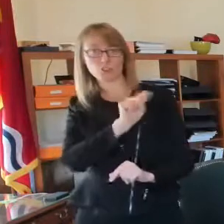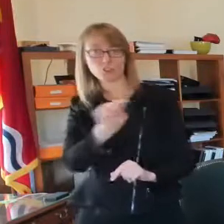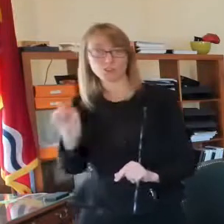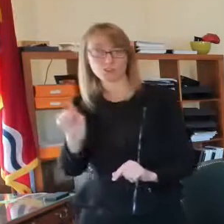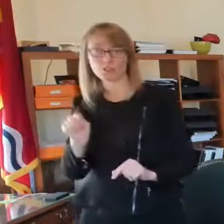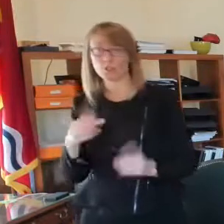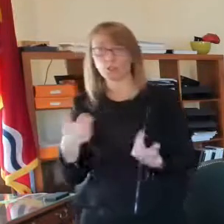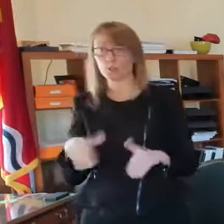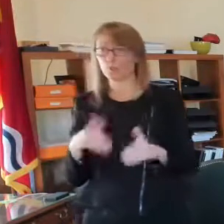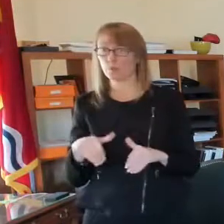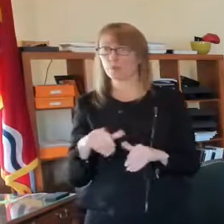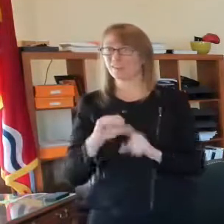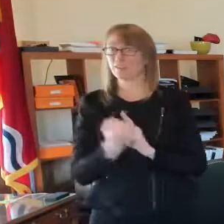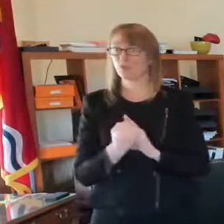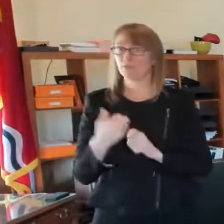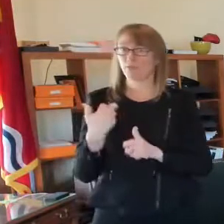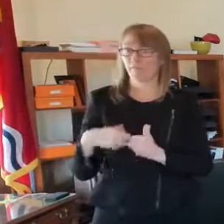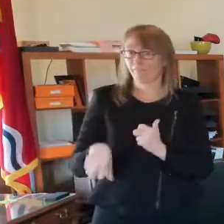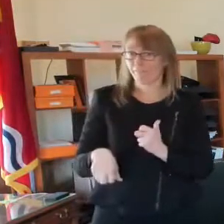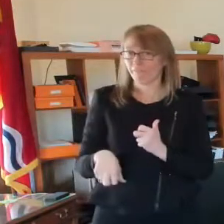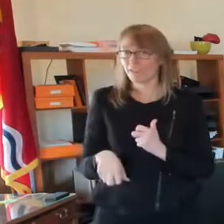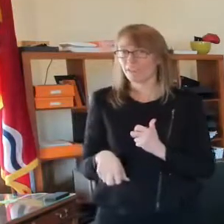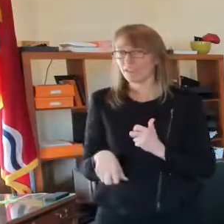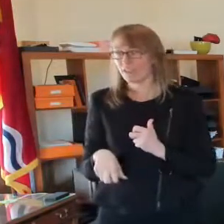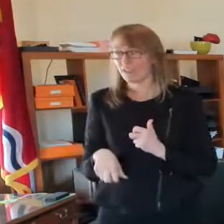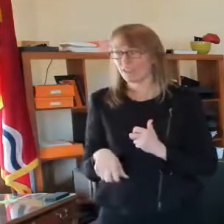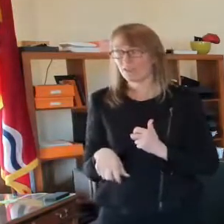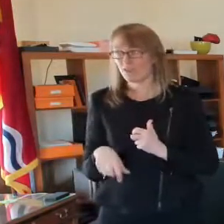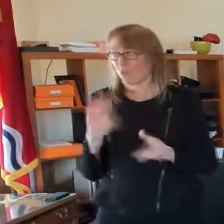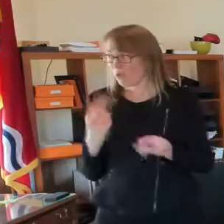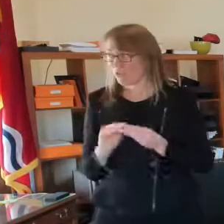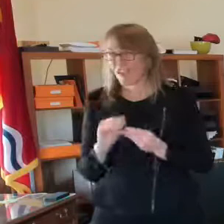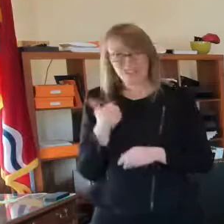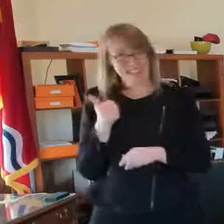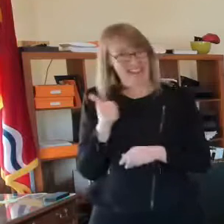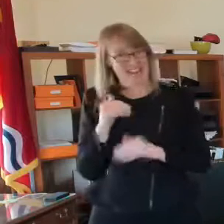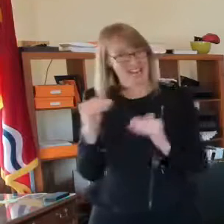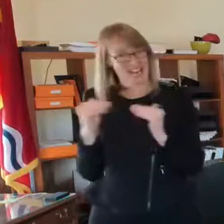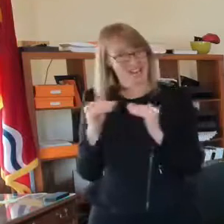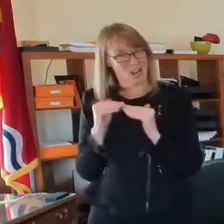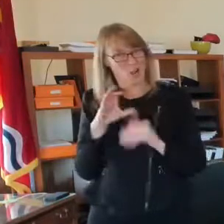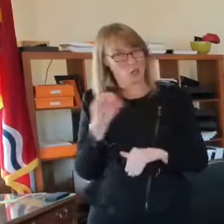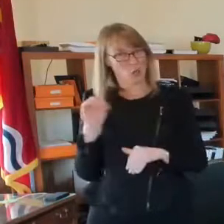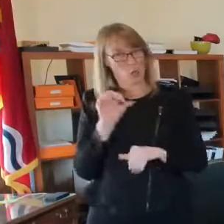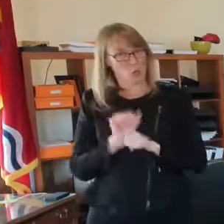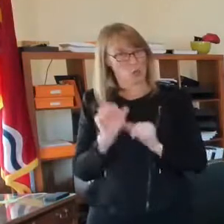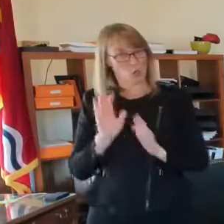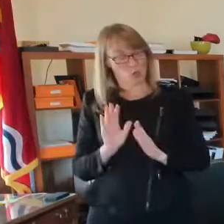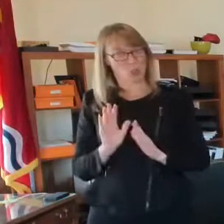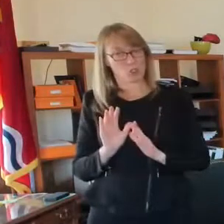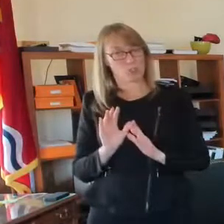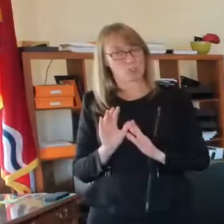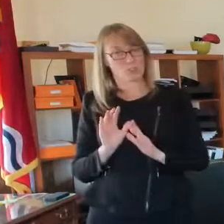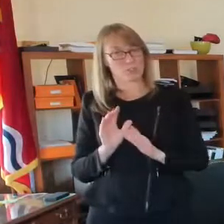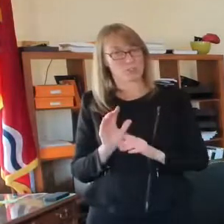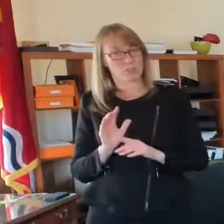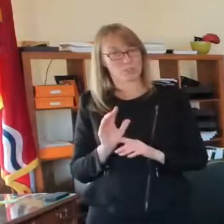situation for them, but to have 10 of your coworkers shot within the last 6